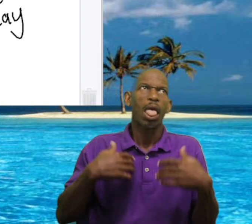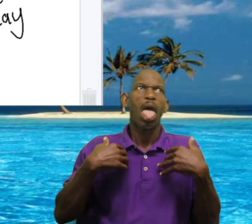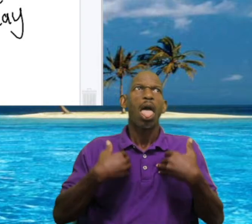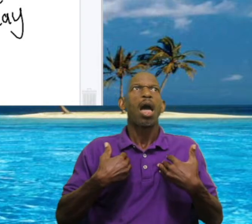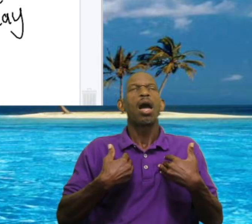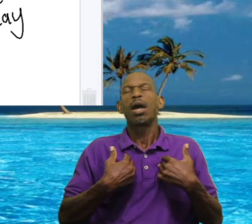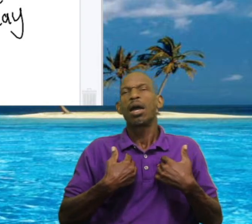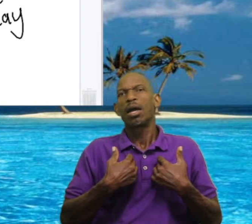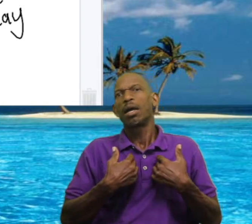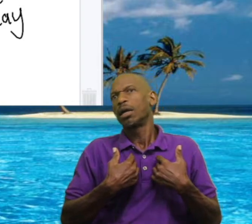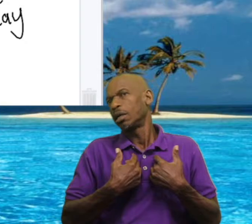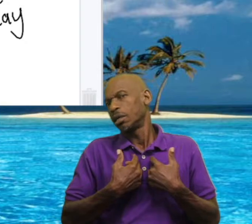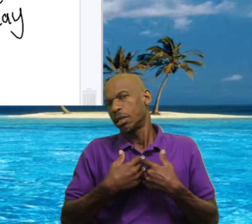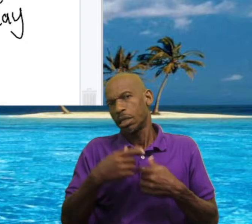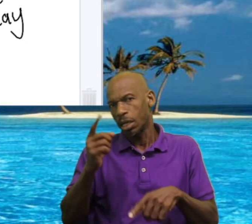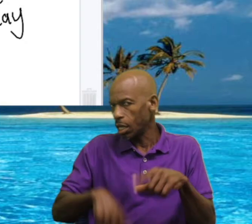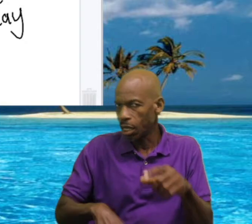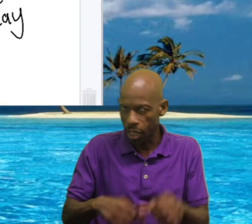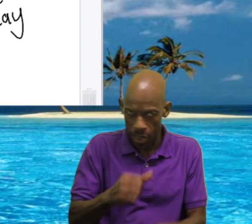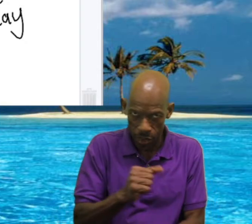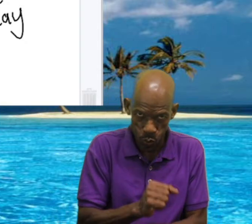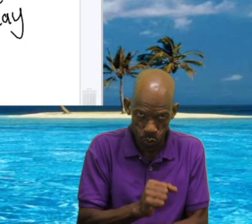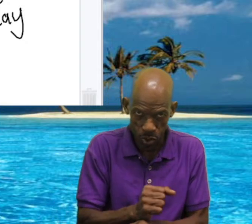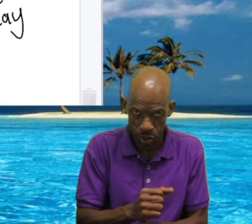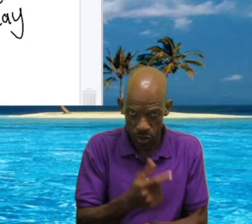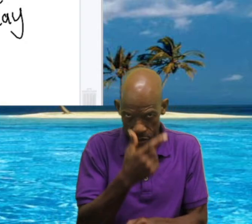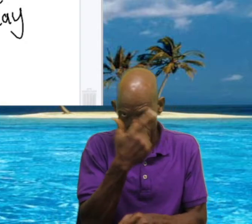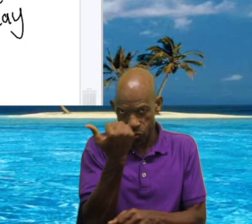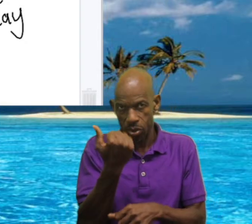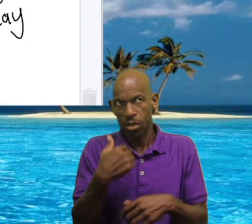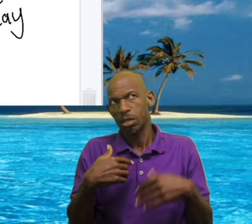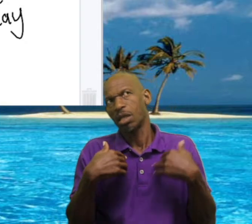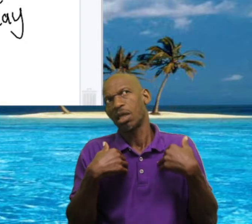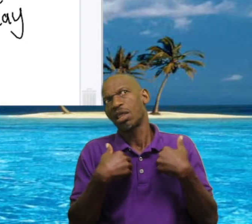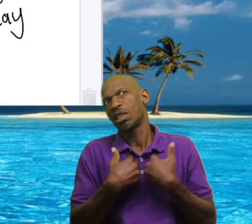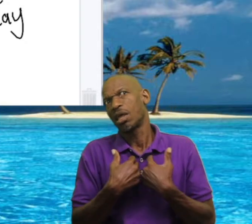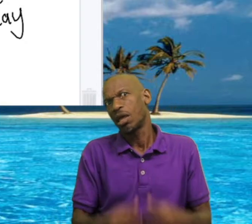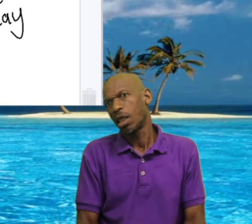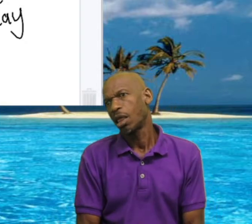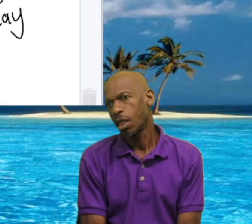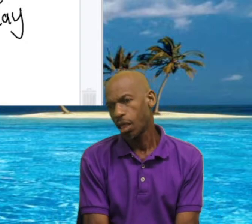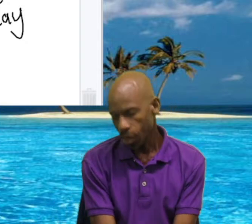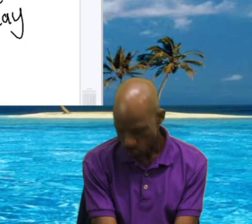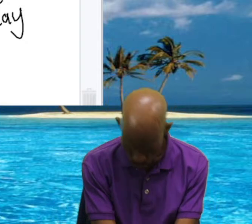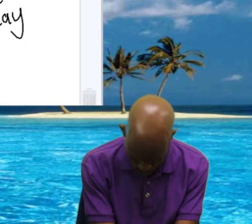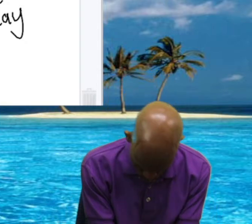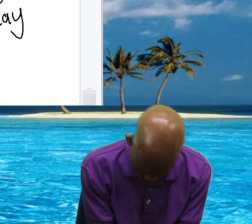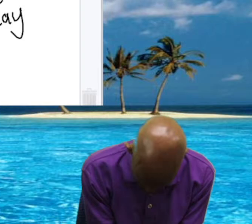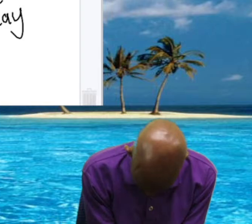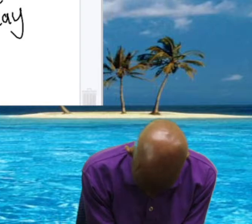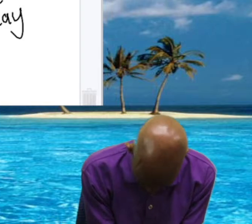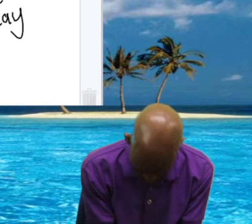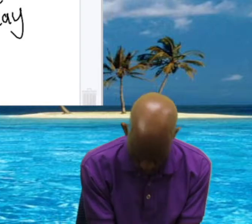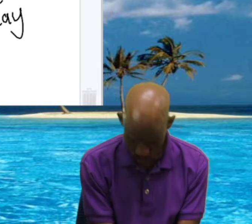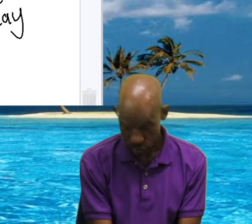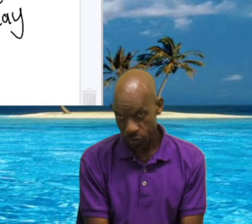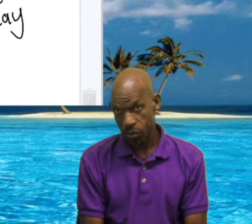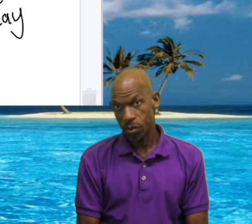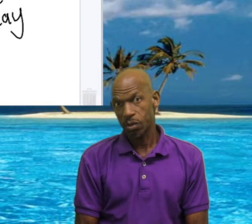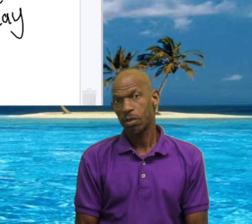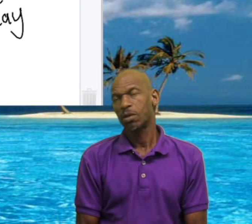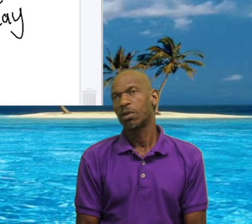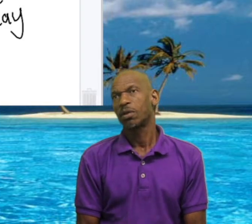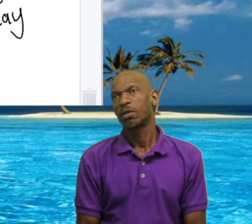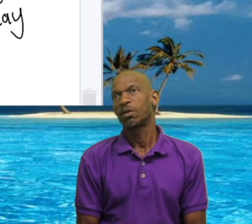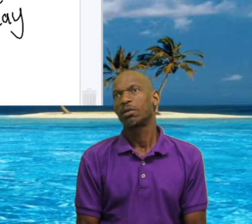tired. You can't do the work because but I am tired, I can't do it. I have to go and wash,